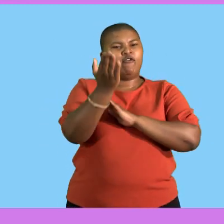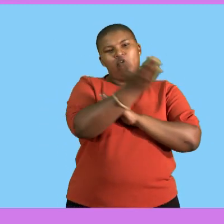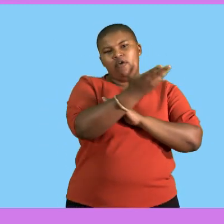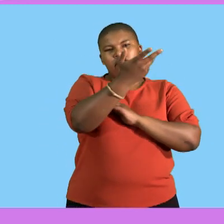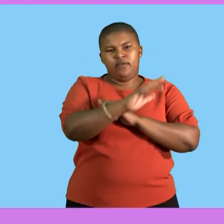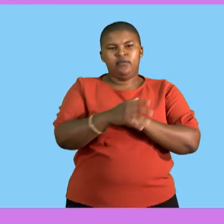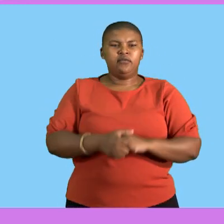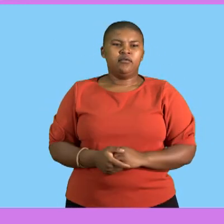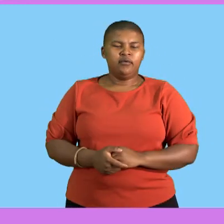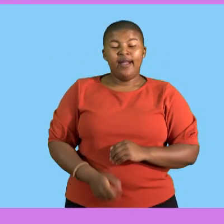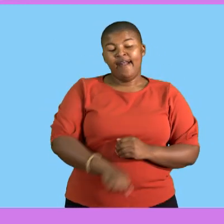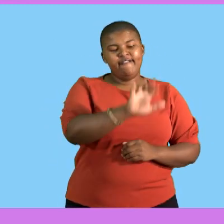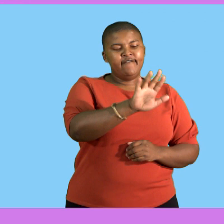have